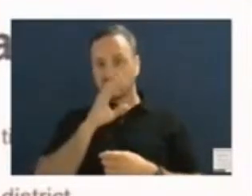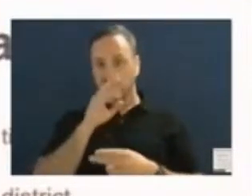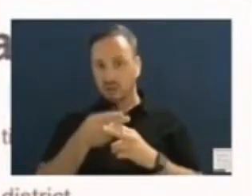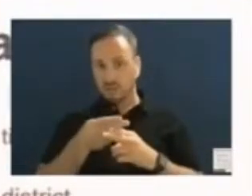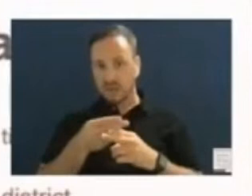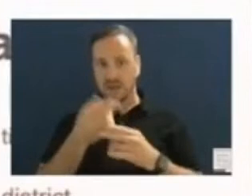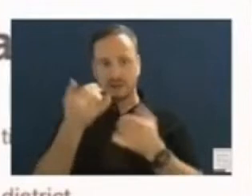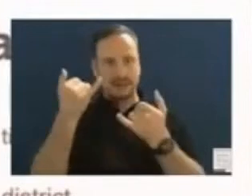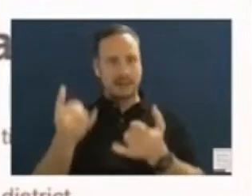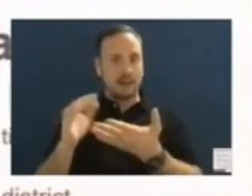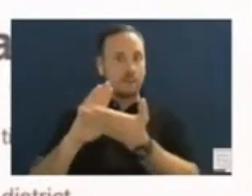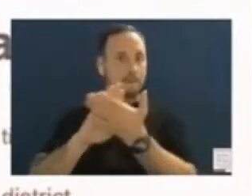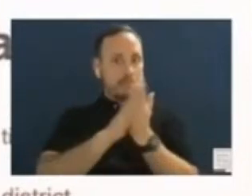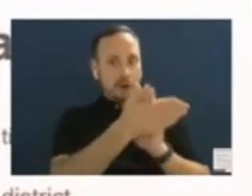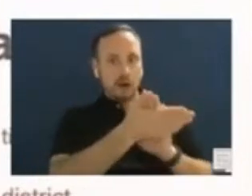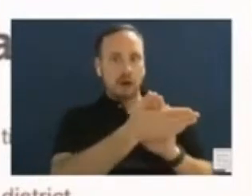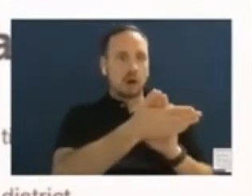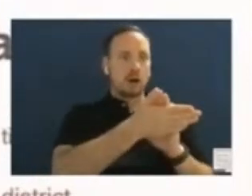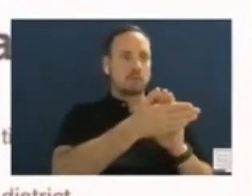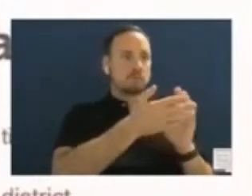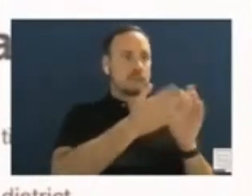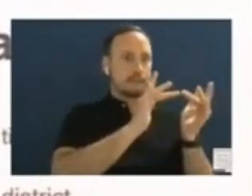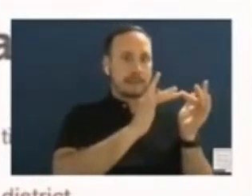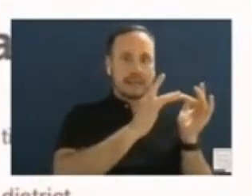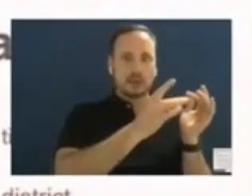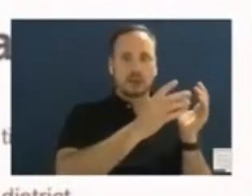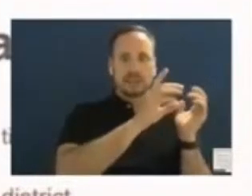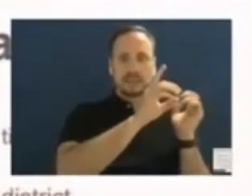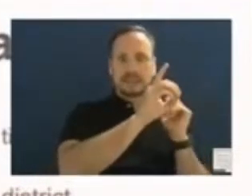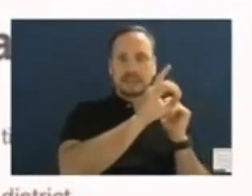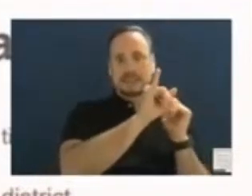for our elementary schools and our middle schools, but we have also